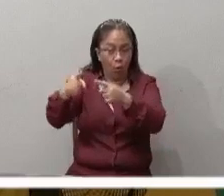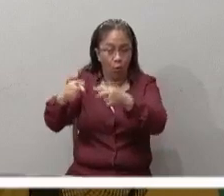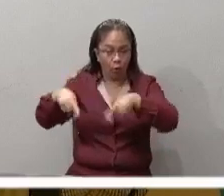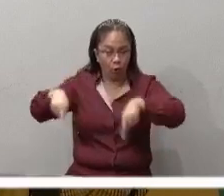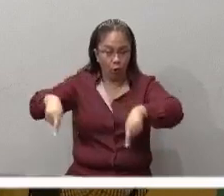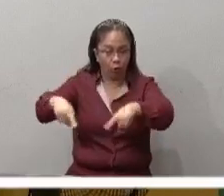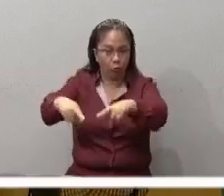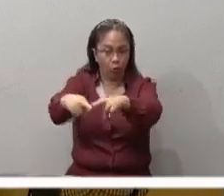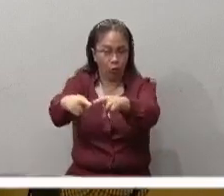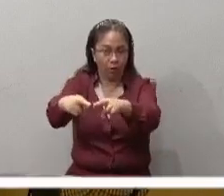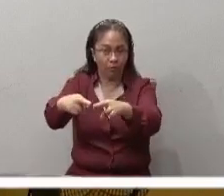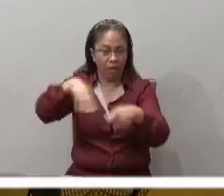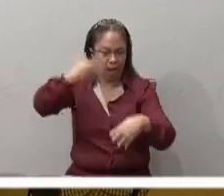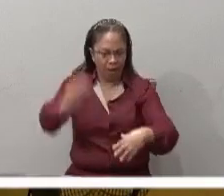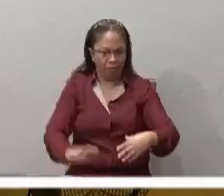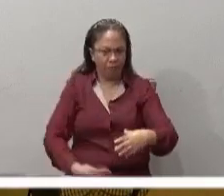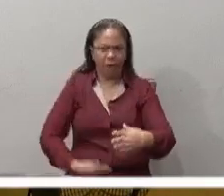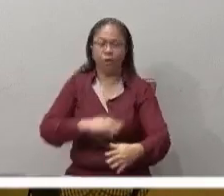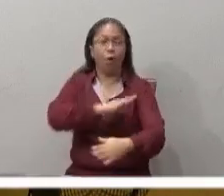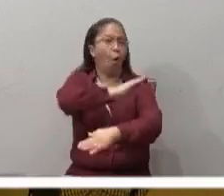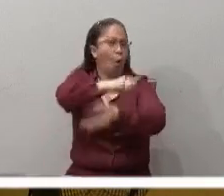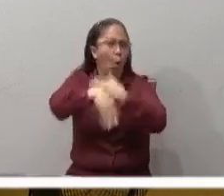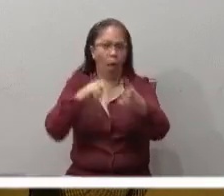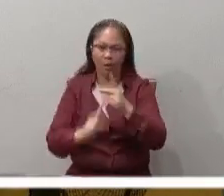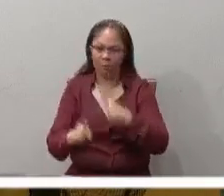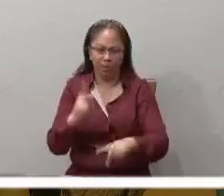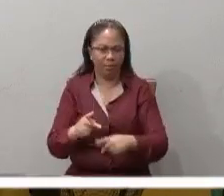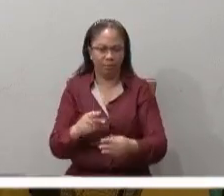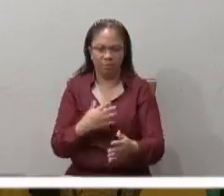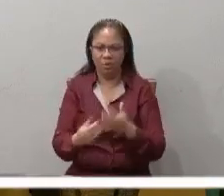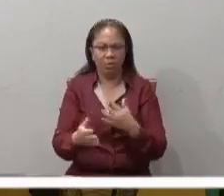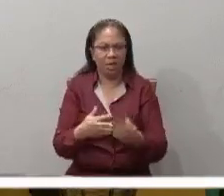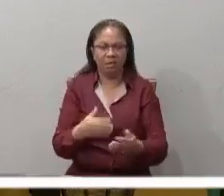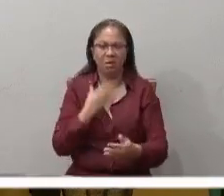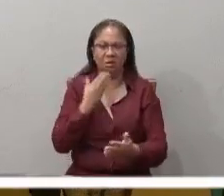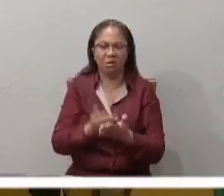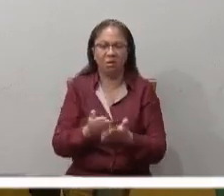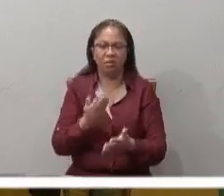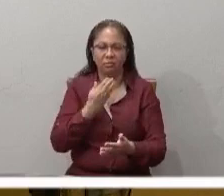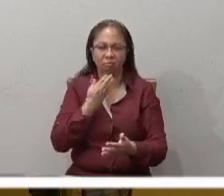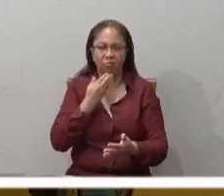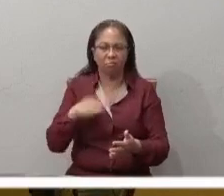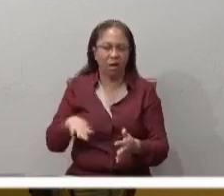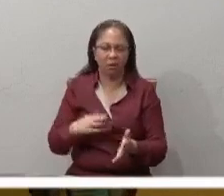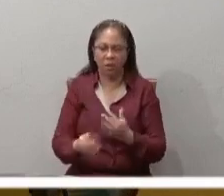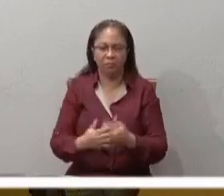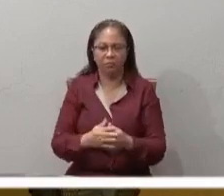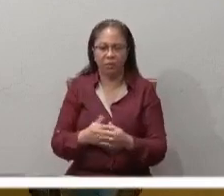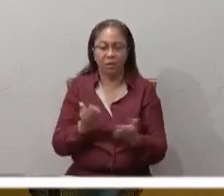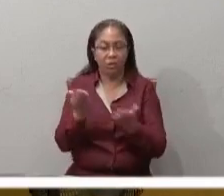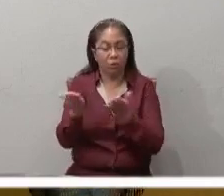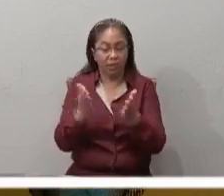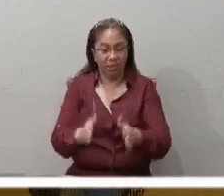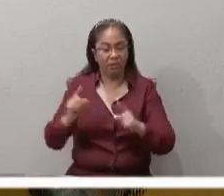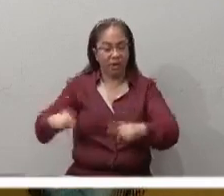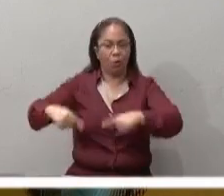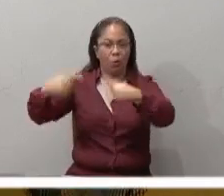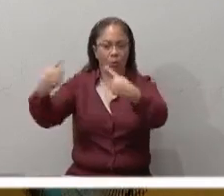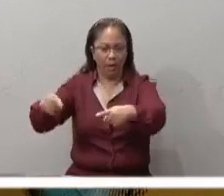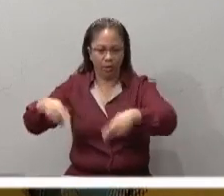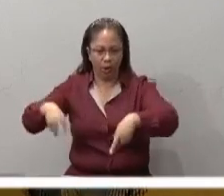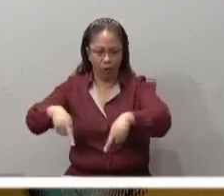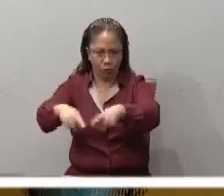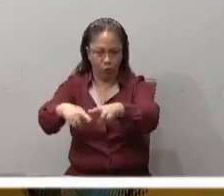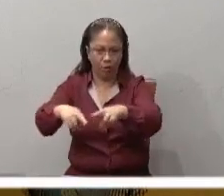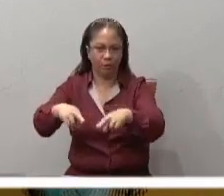the town and invite everyone you can find to the wedding.' So the servants went out on